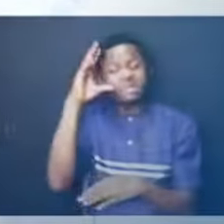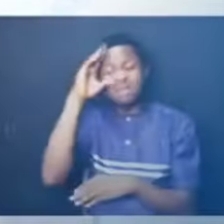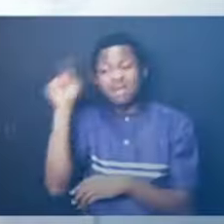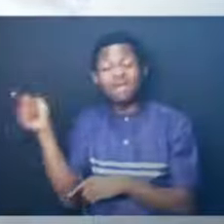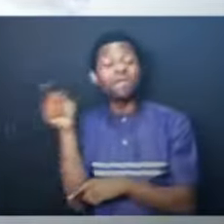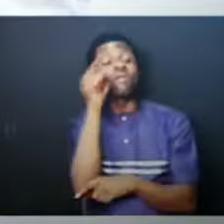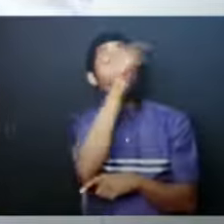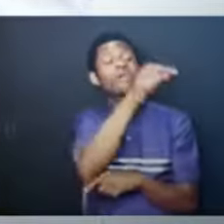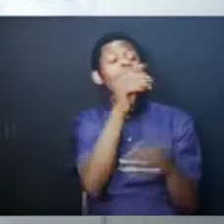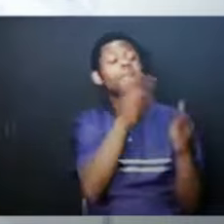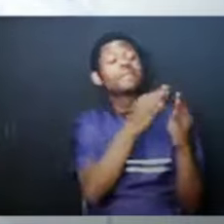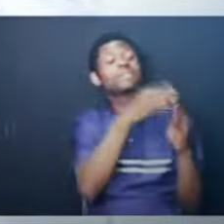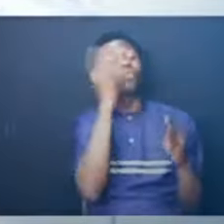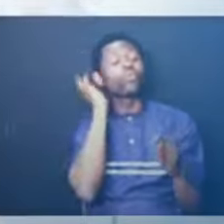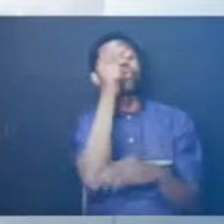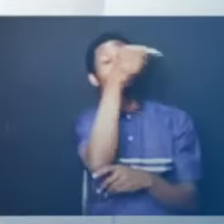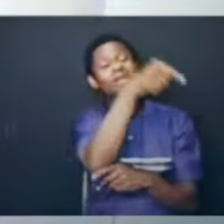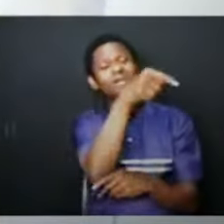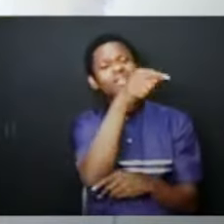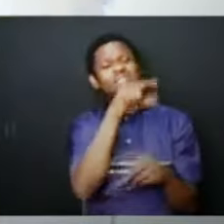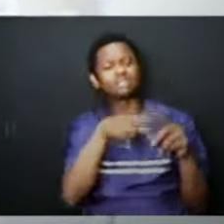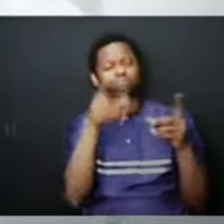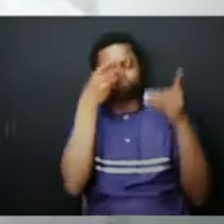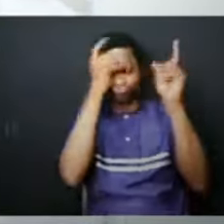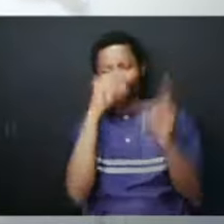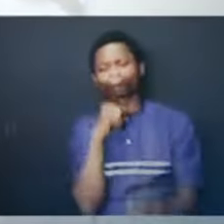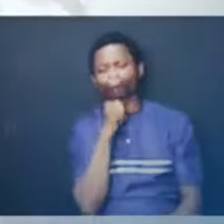at home.